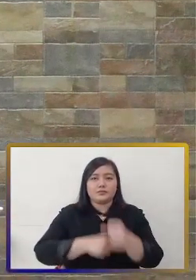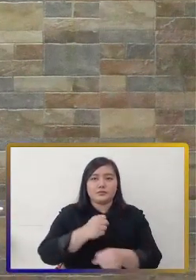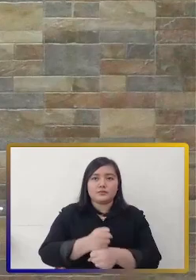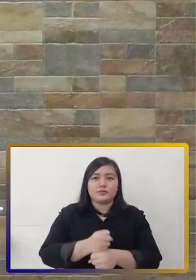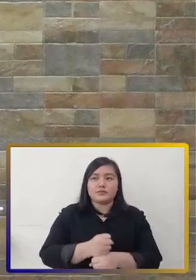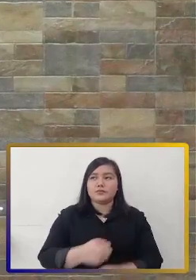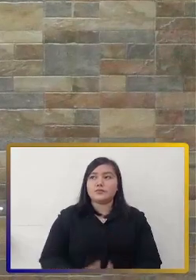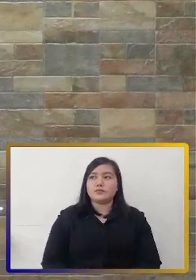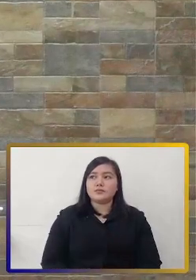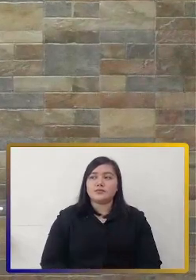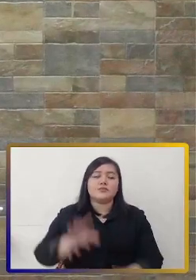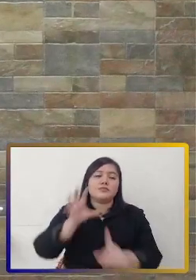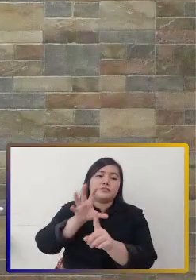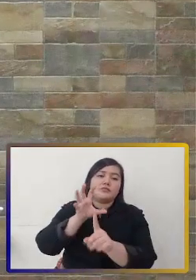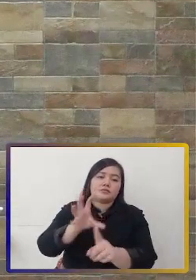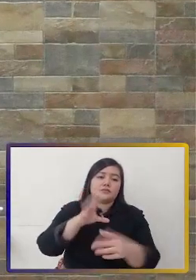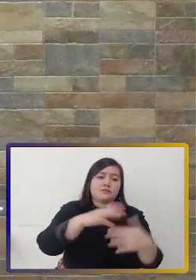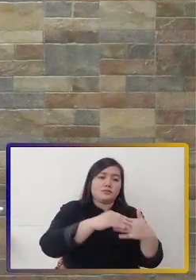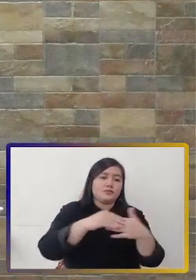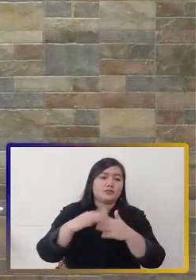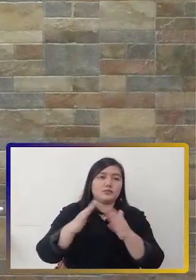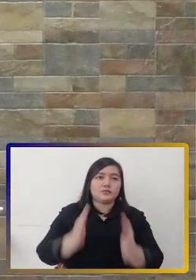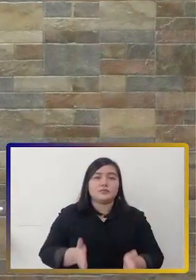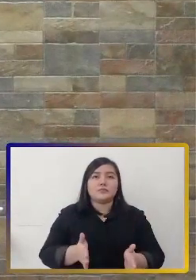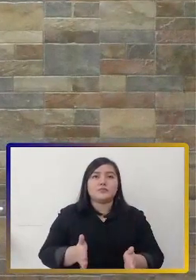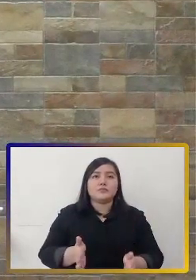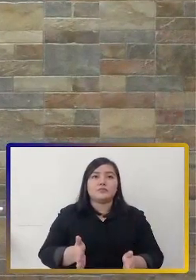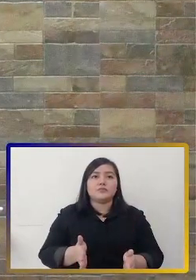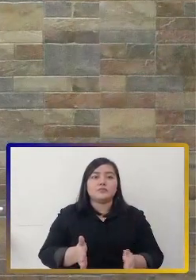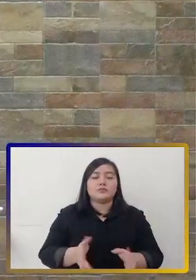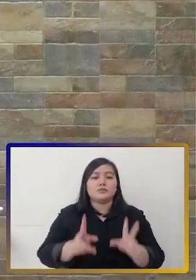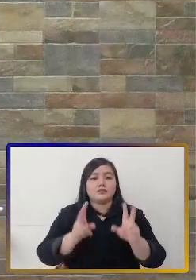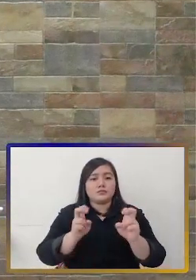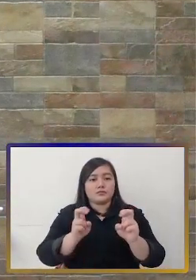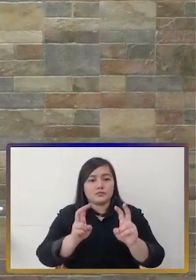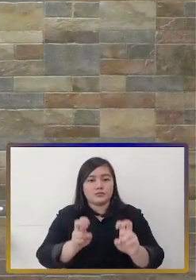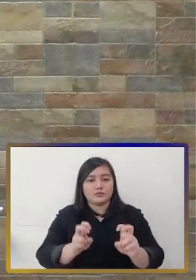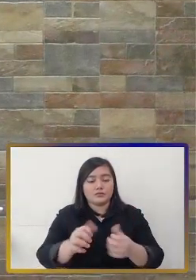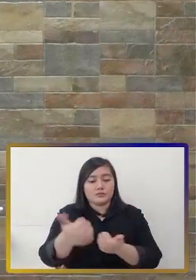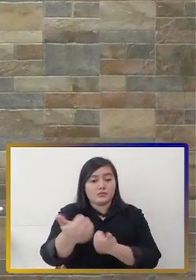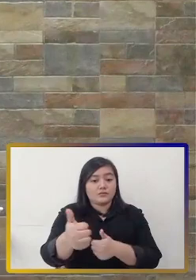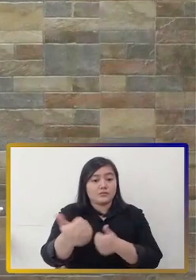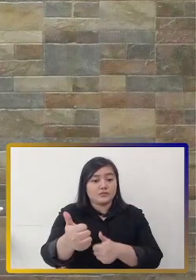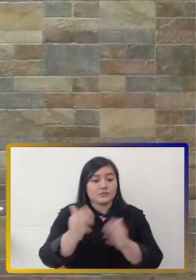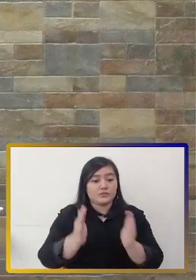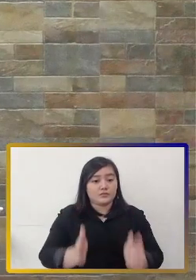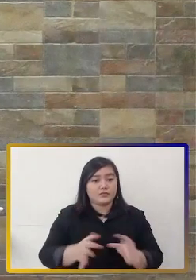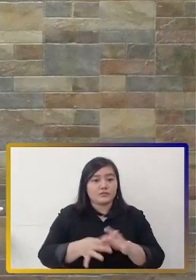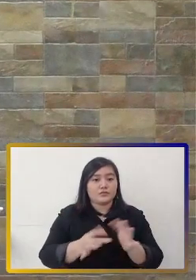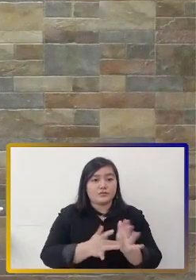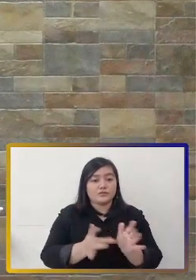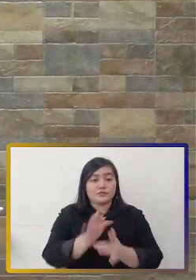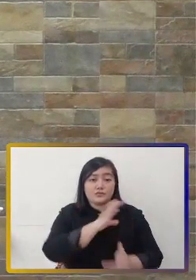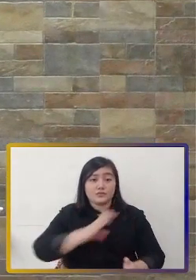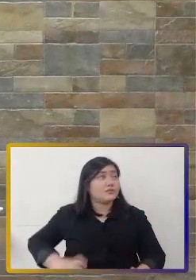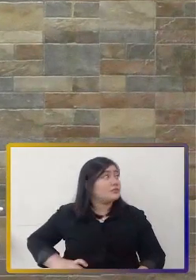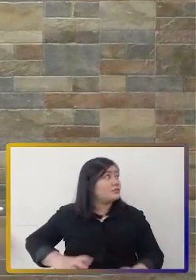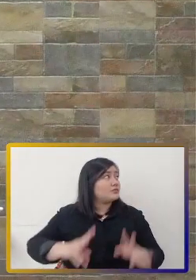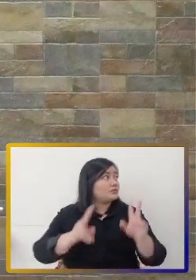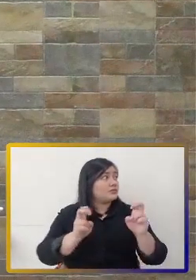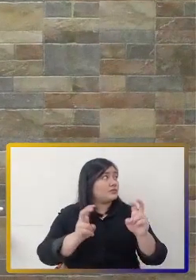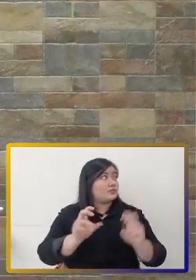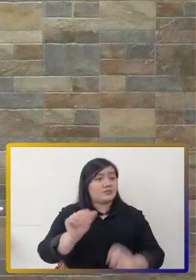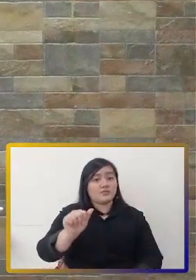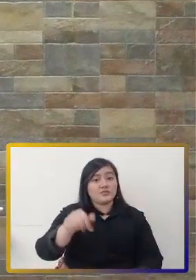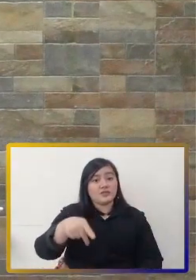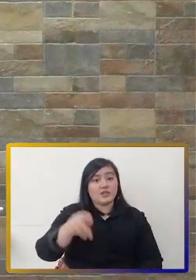the apostles or also known as the church fathers. Alright? Alright. We have a few